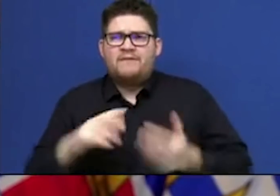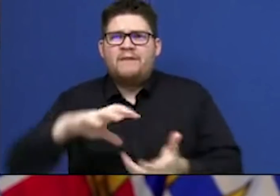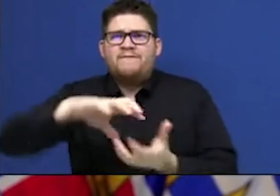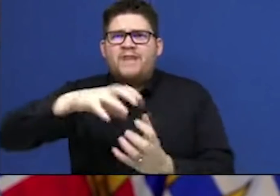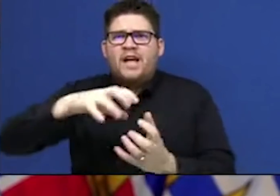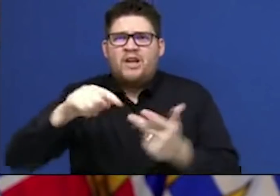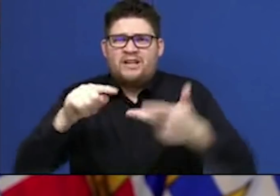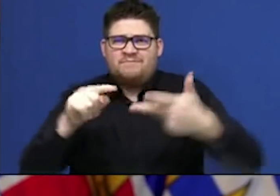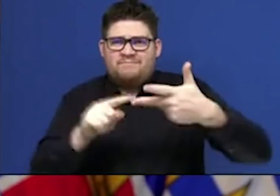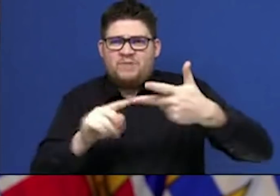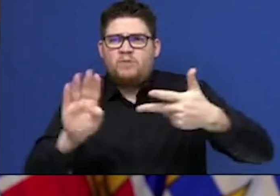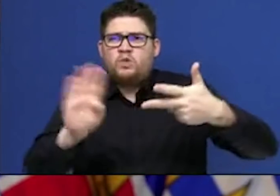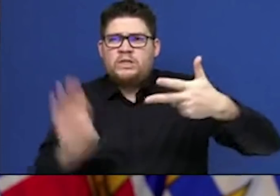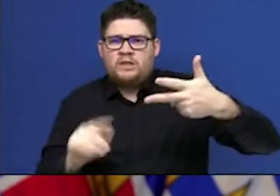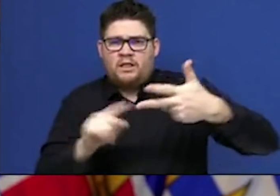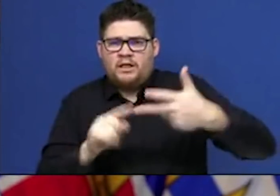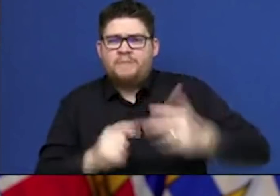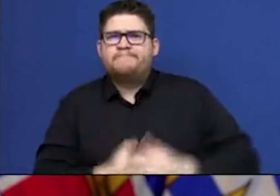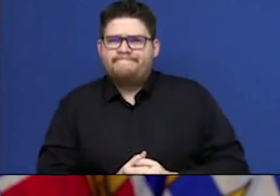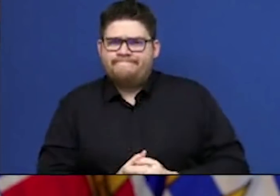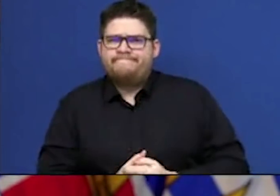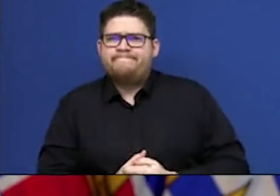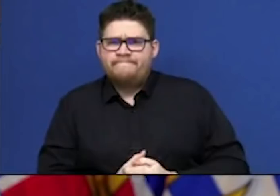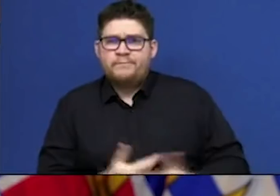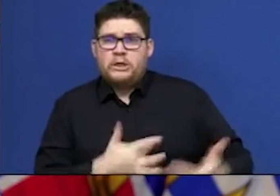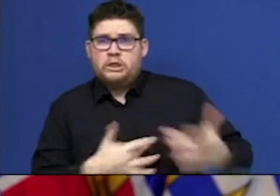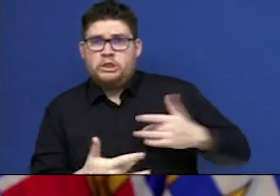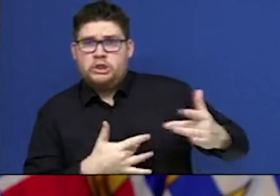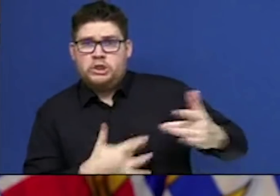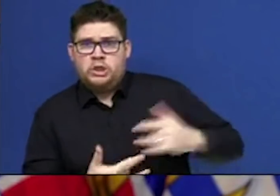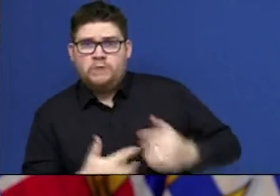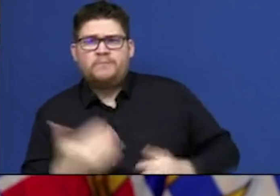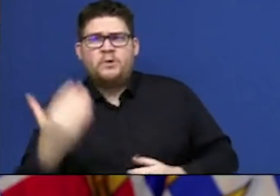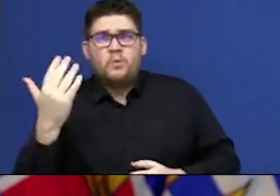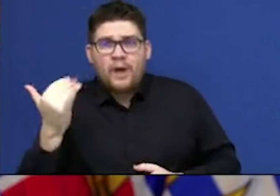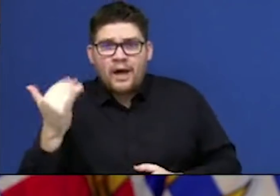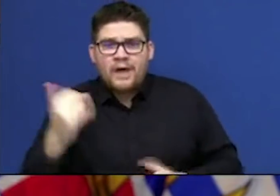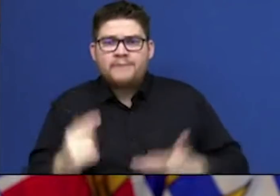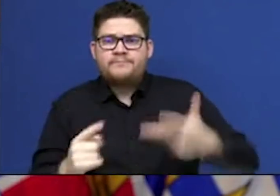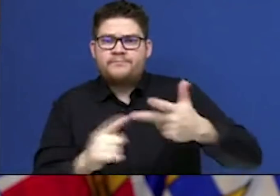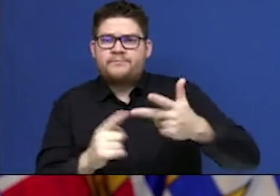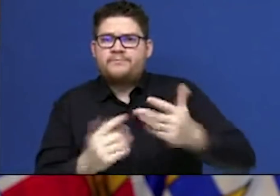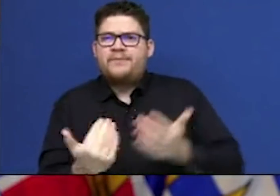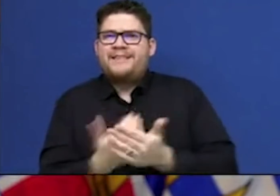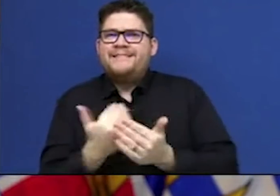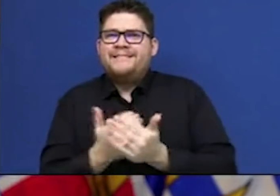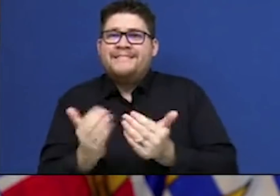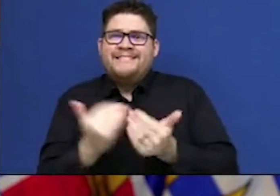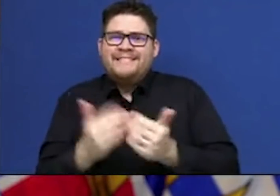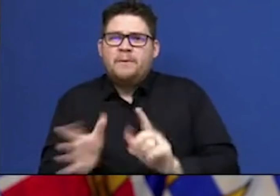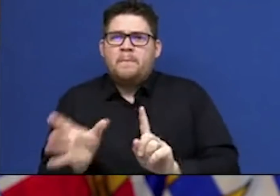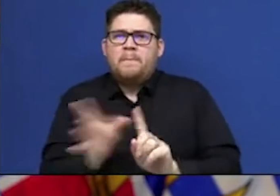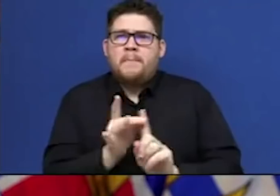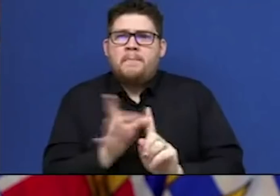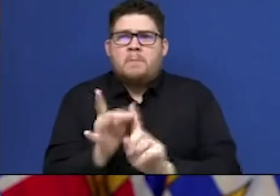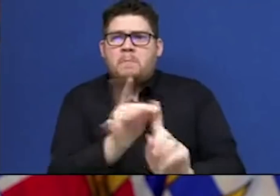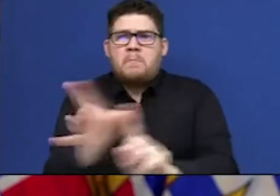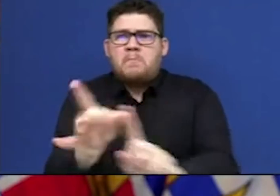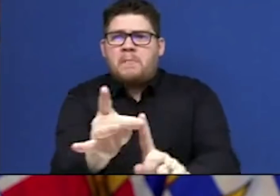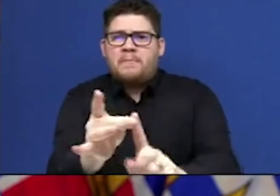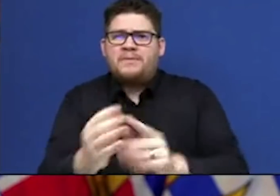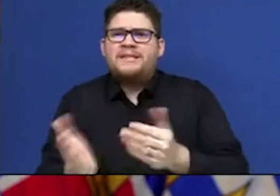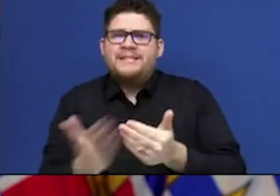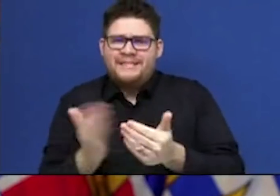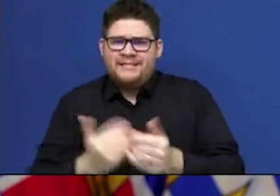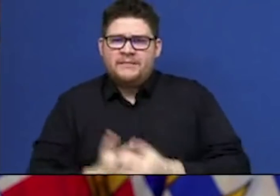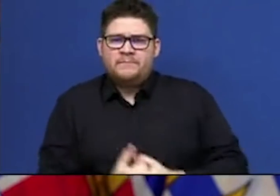more transmissible to people, but also has been shown in some parts of the world to be less amenable to the